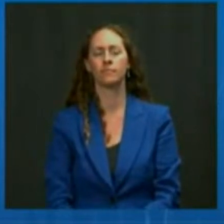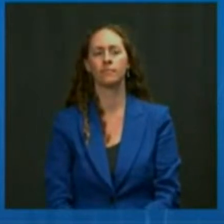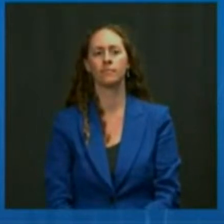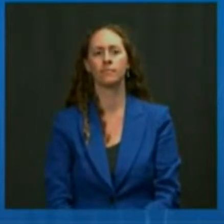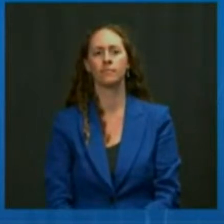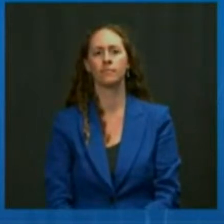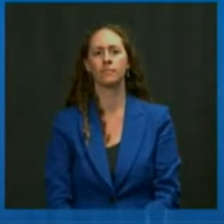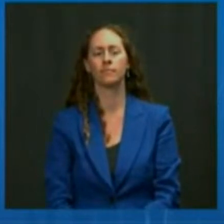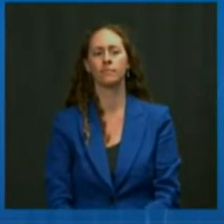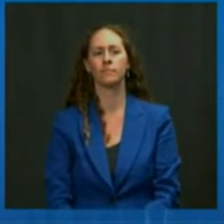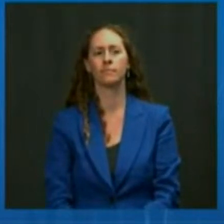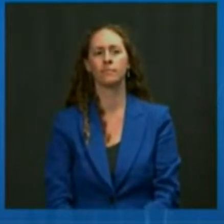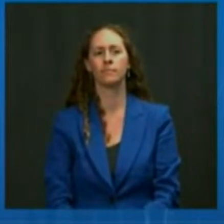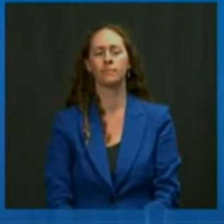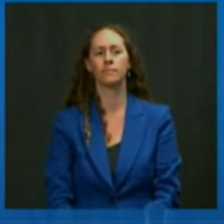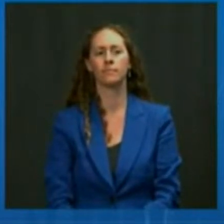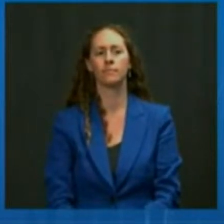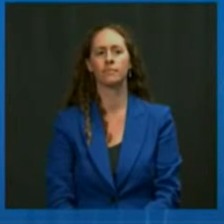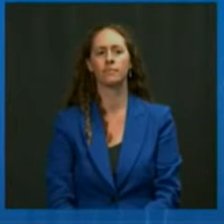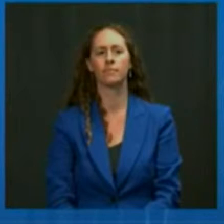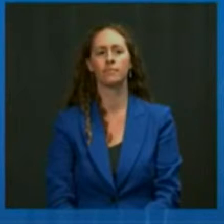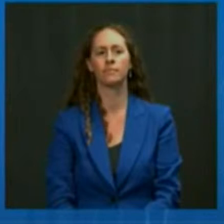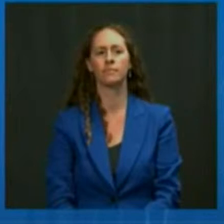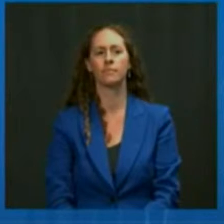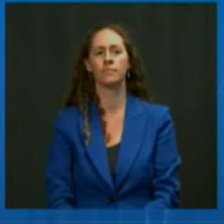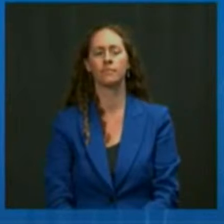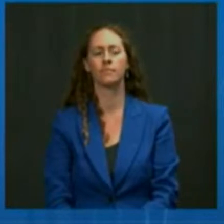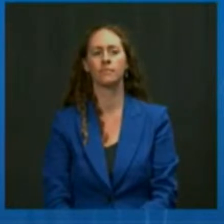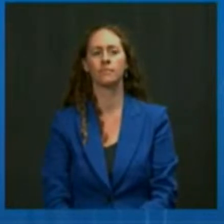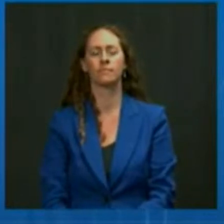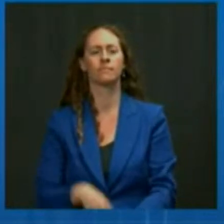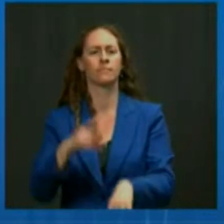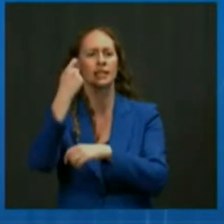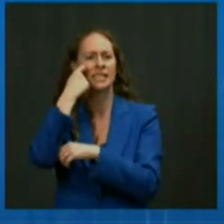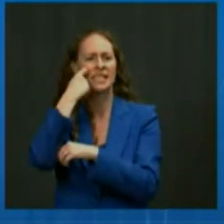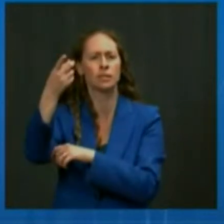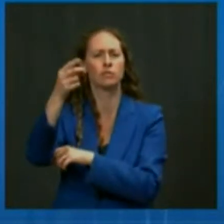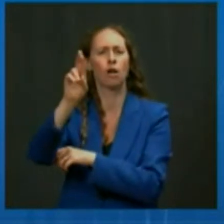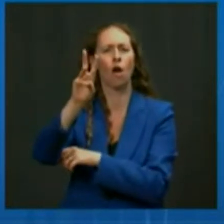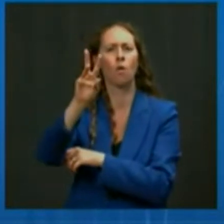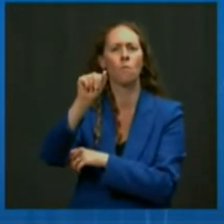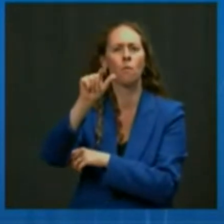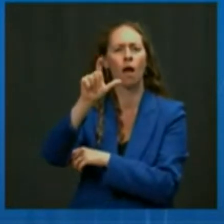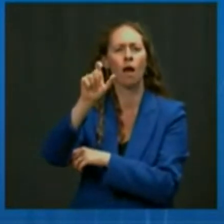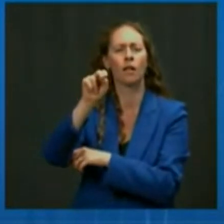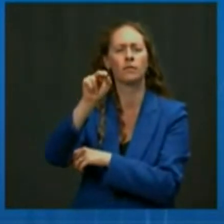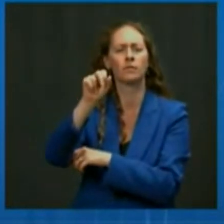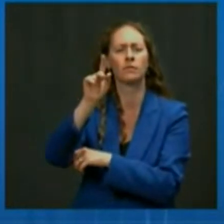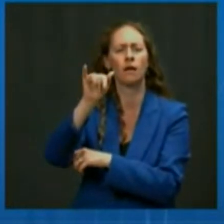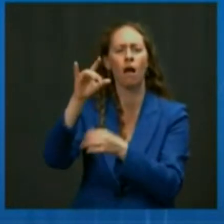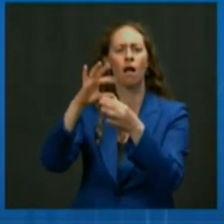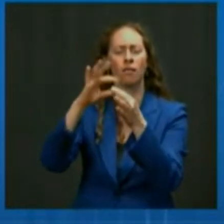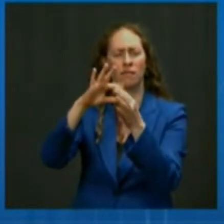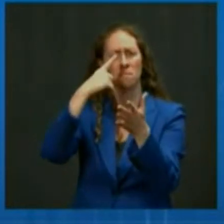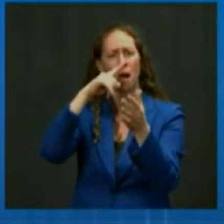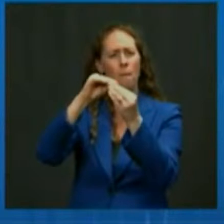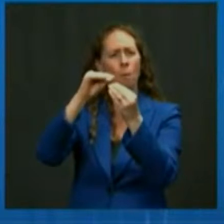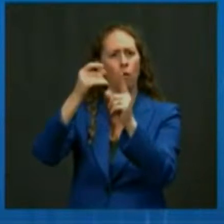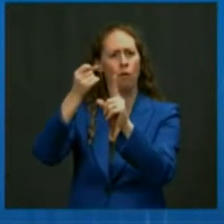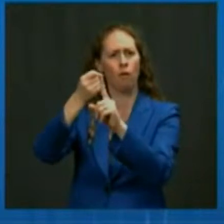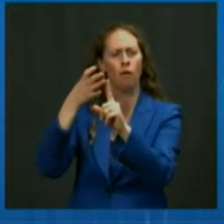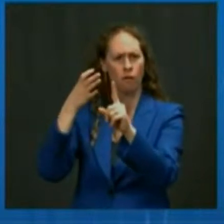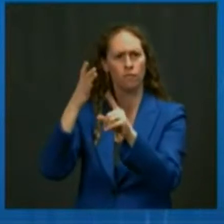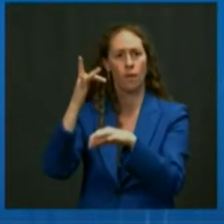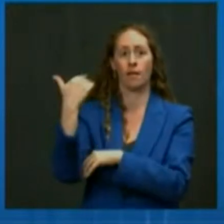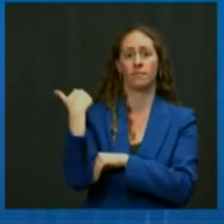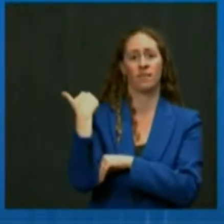Hi there. Dr. Walensky, you addressed this earlier a little bit, but I'd like you to expand on what has changed. I mean, 5 days ago, with the decision